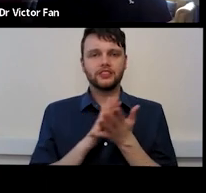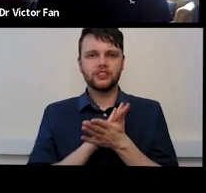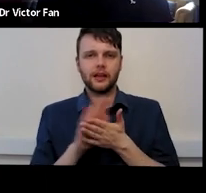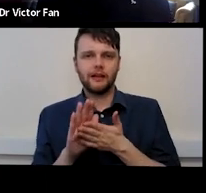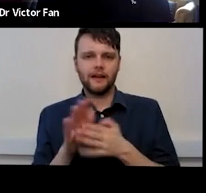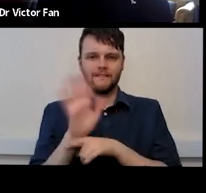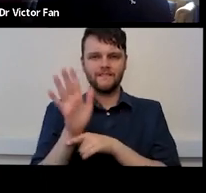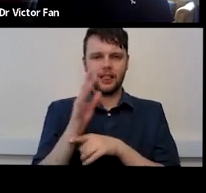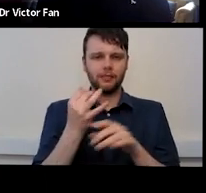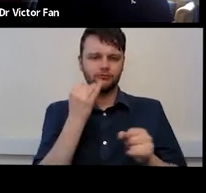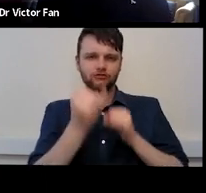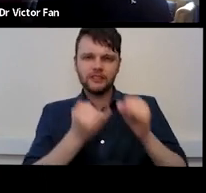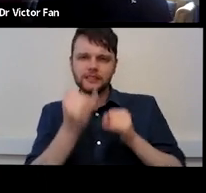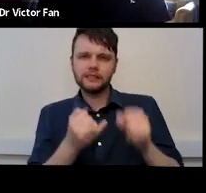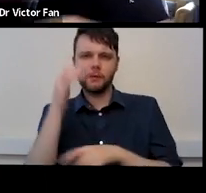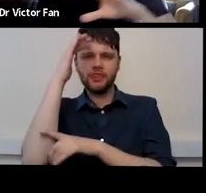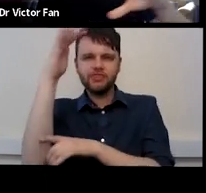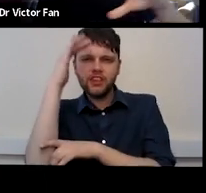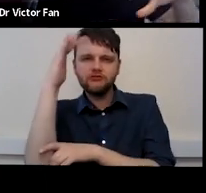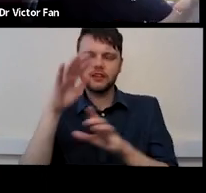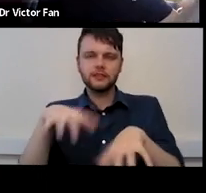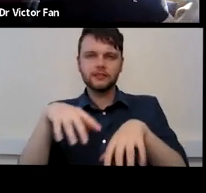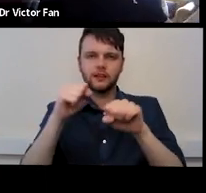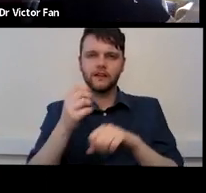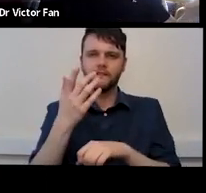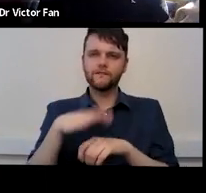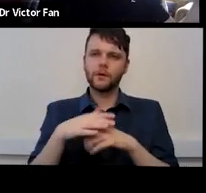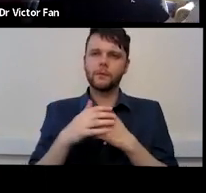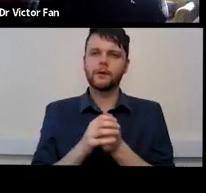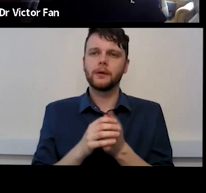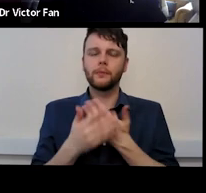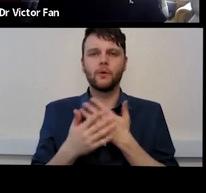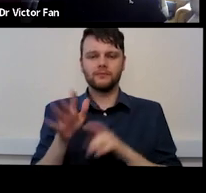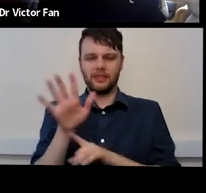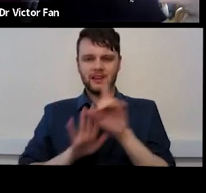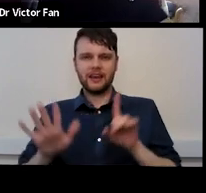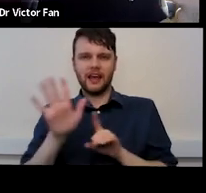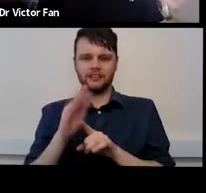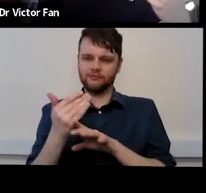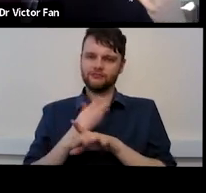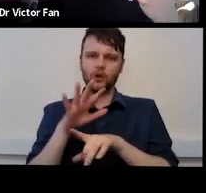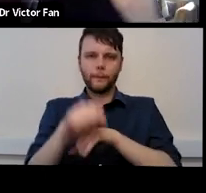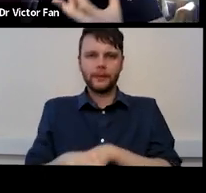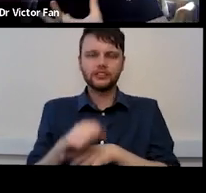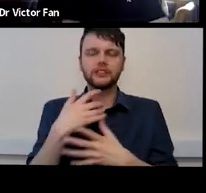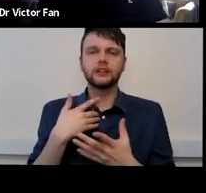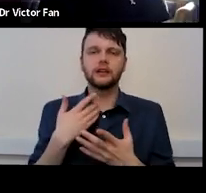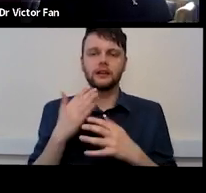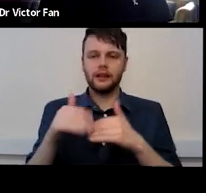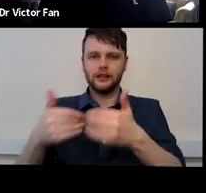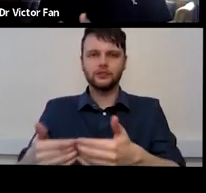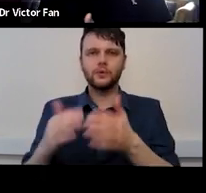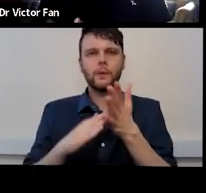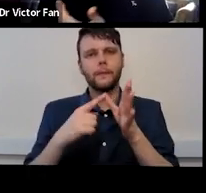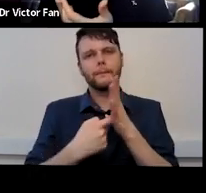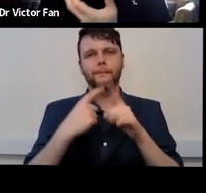film criticism and theory from the kind of more nationalist preoccupation into Marxism. And